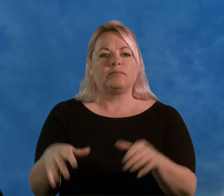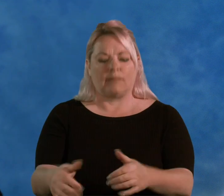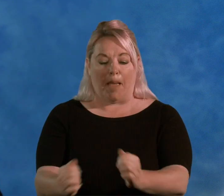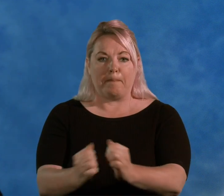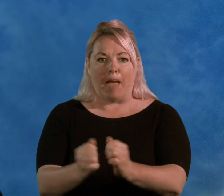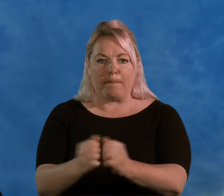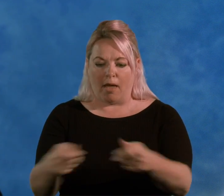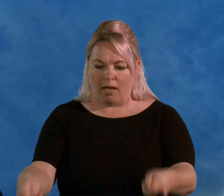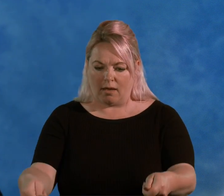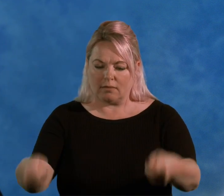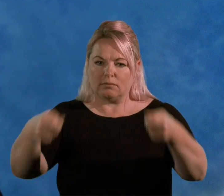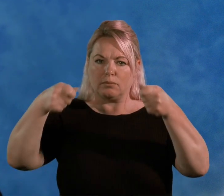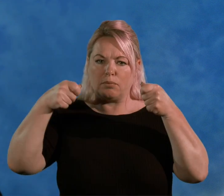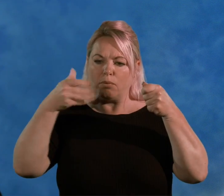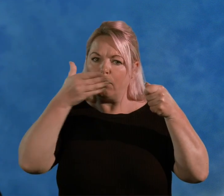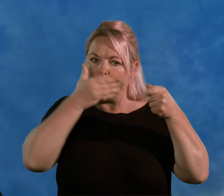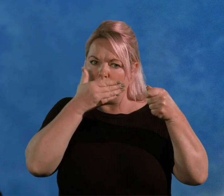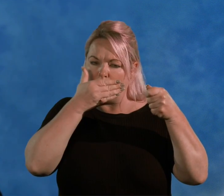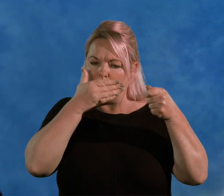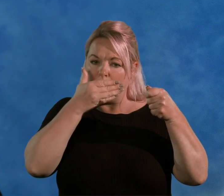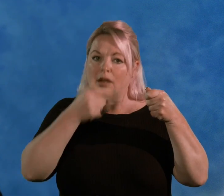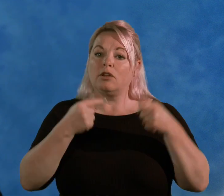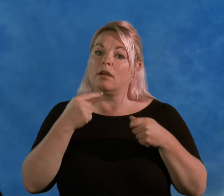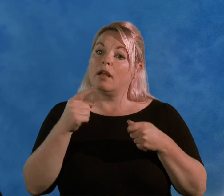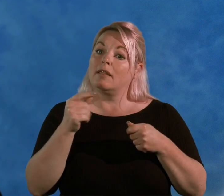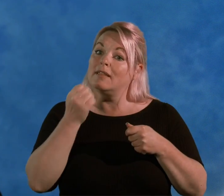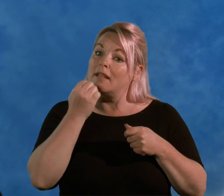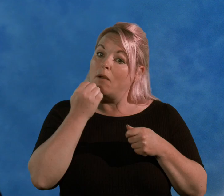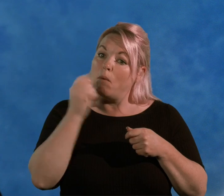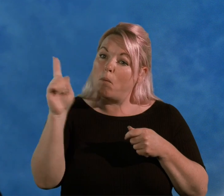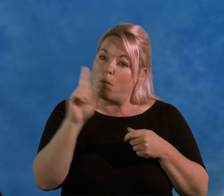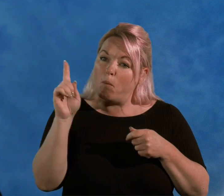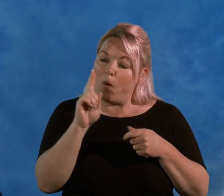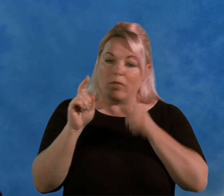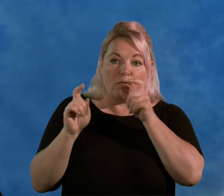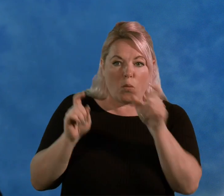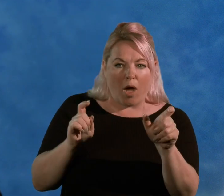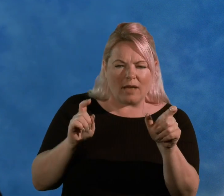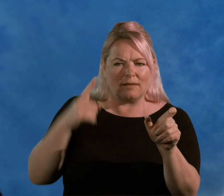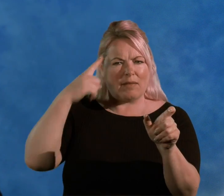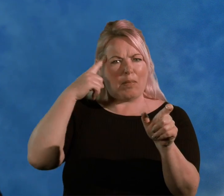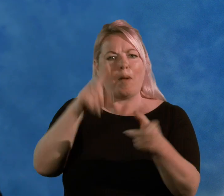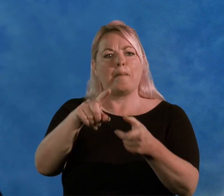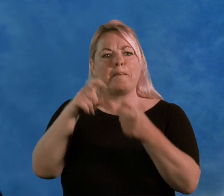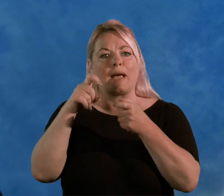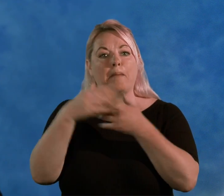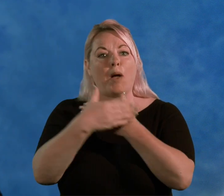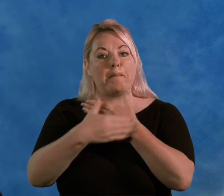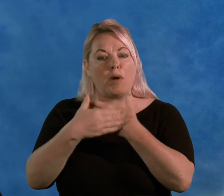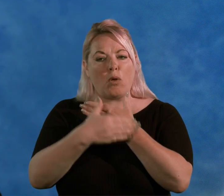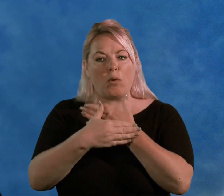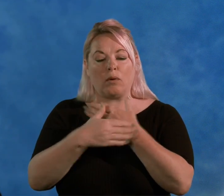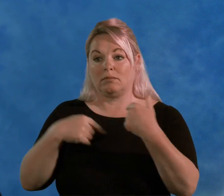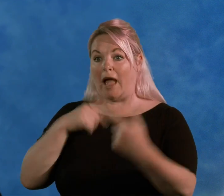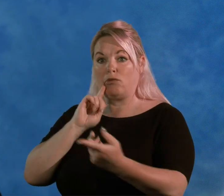put a piece of paper in front of her mouth and she said to me what I then understood to be blue. And